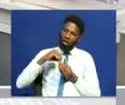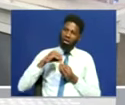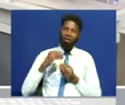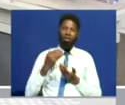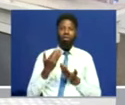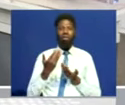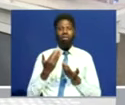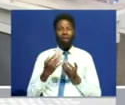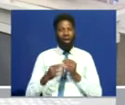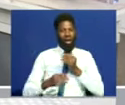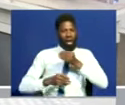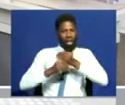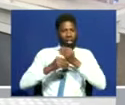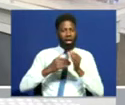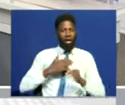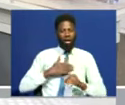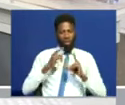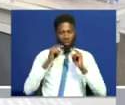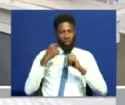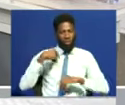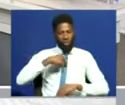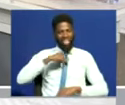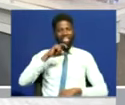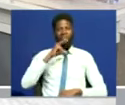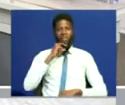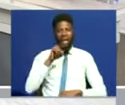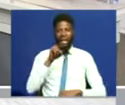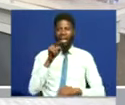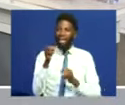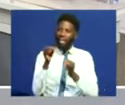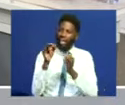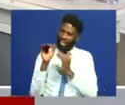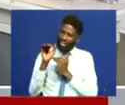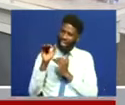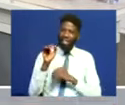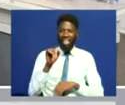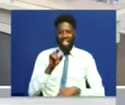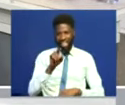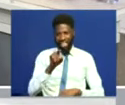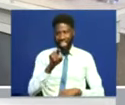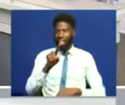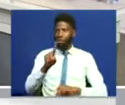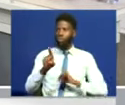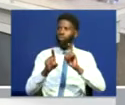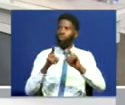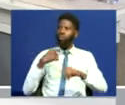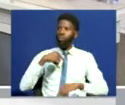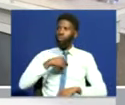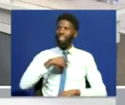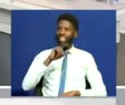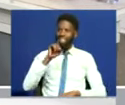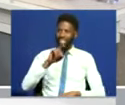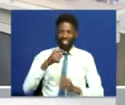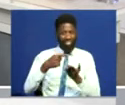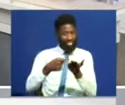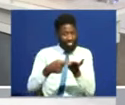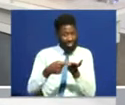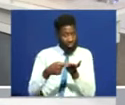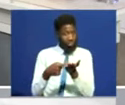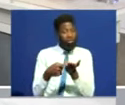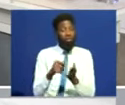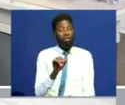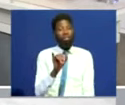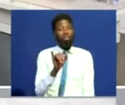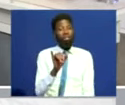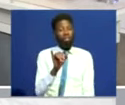solidarity and say we need accountability from men. Mm-hmm. So those are the kind of questions we should be having and discussions we should be having. Mm-hmm.